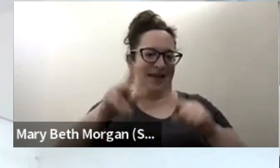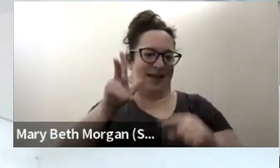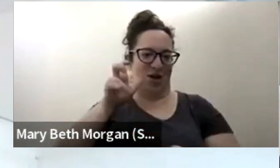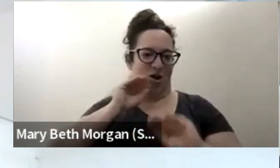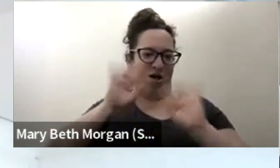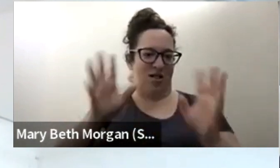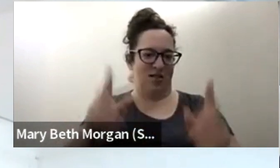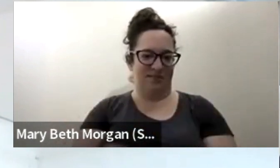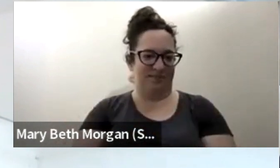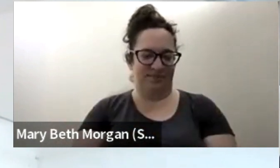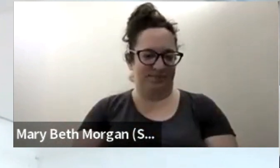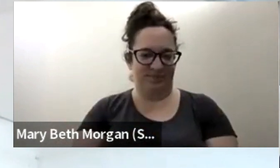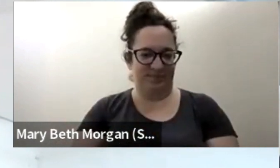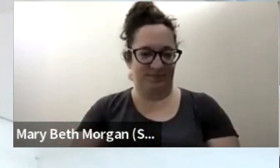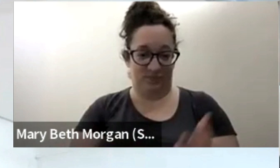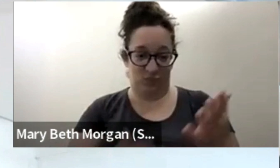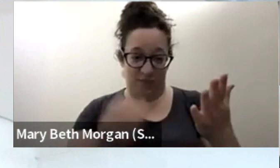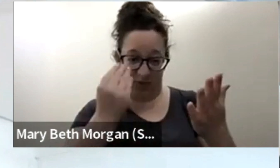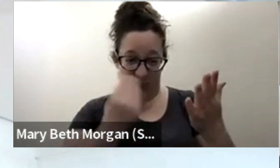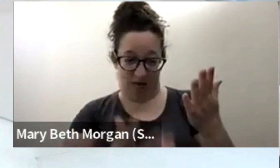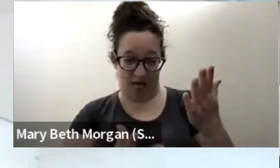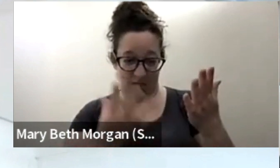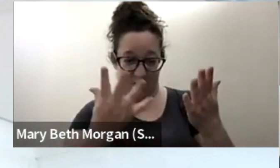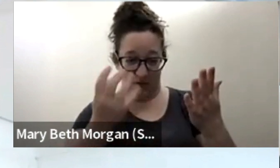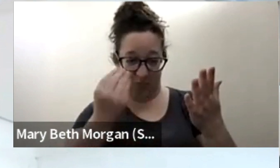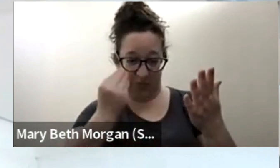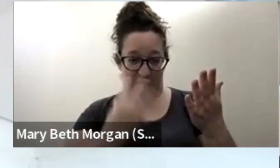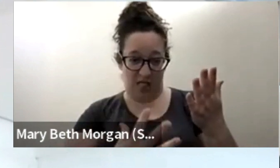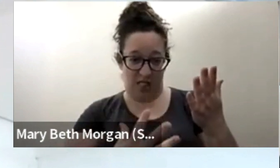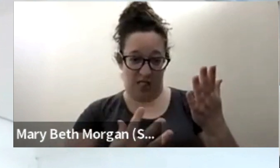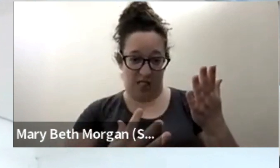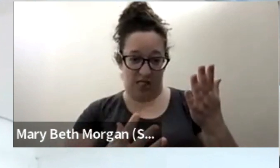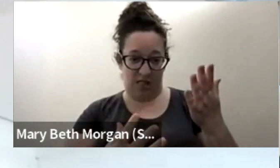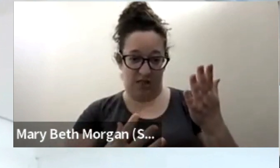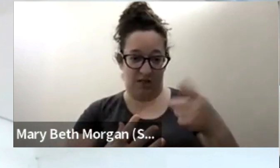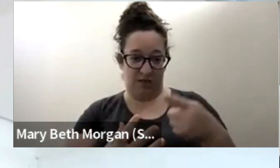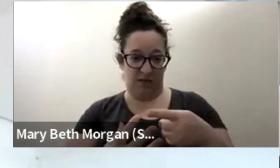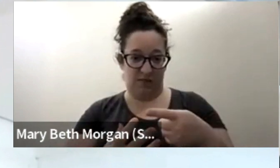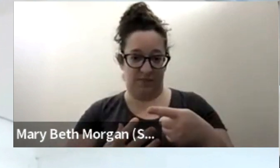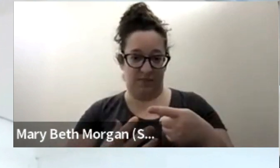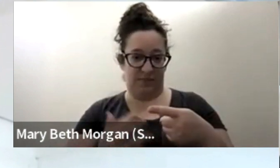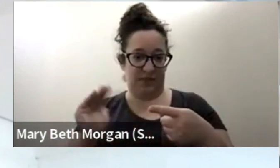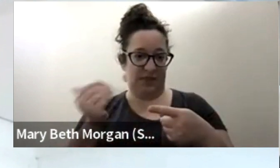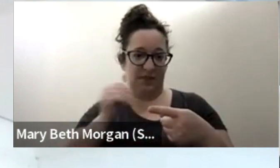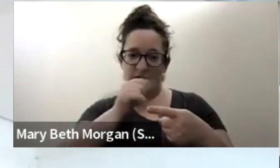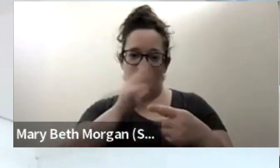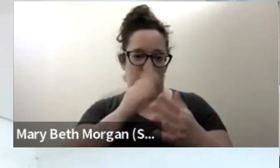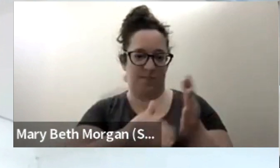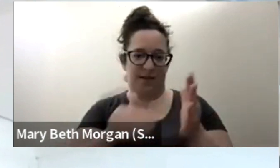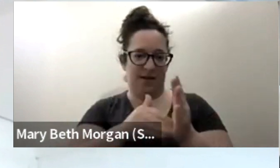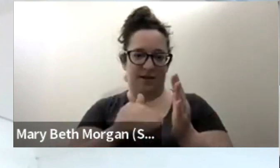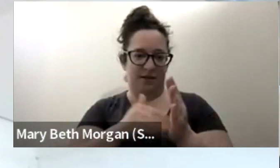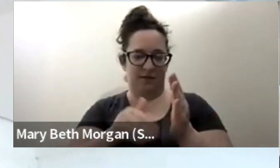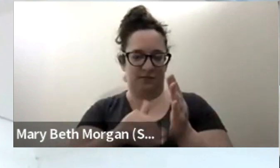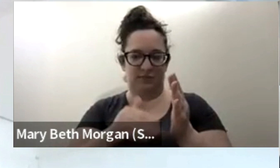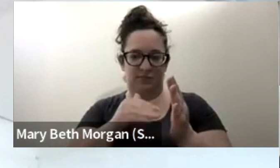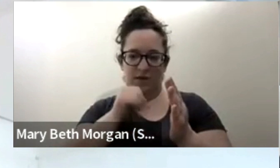that useful, because obviously things around there is important to gender, but at the same time, they have more